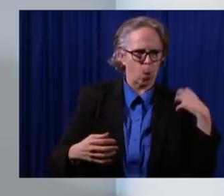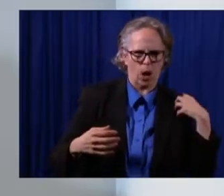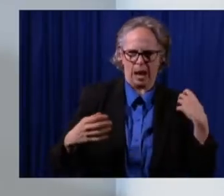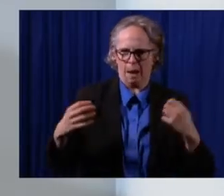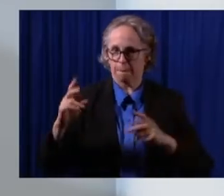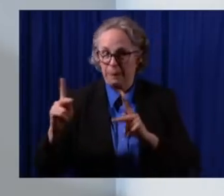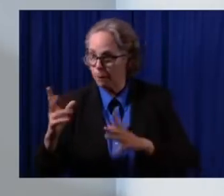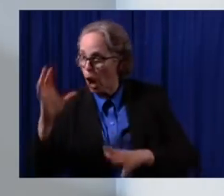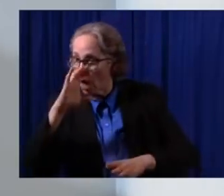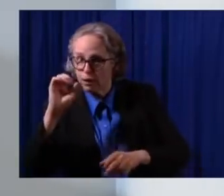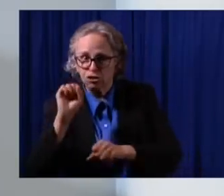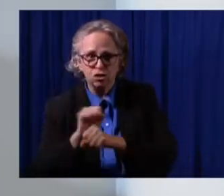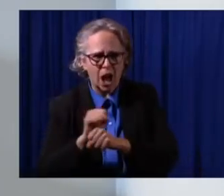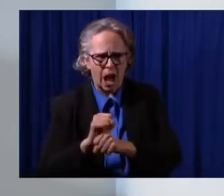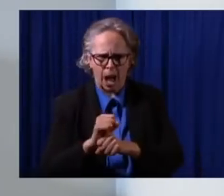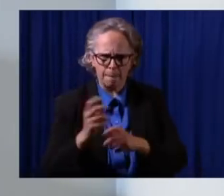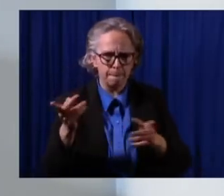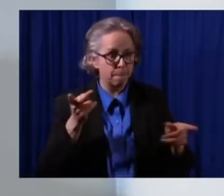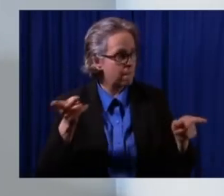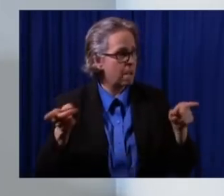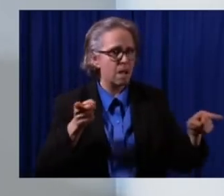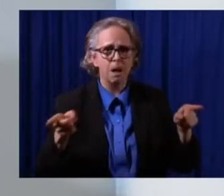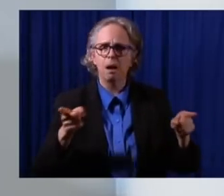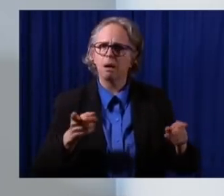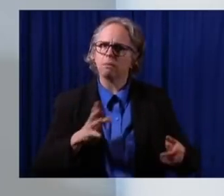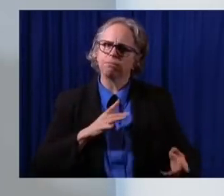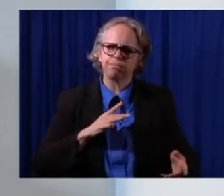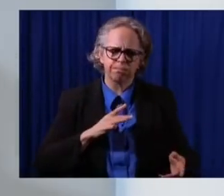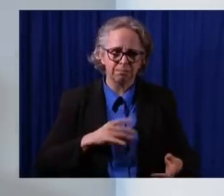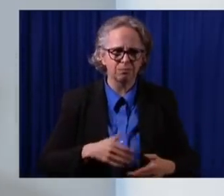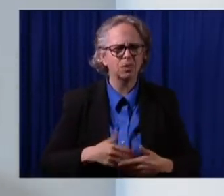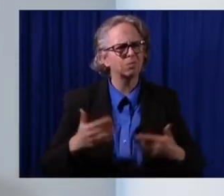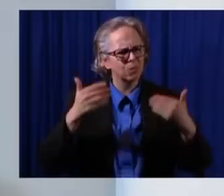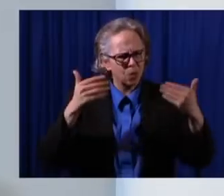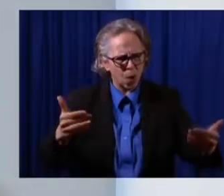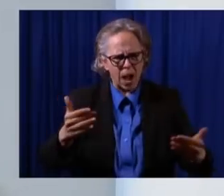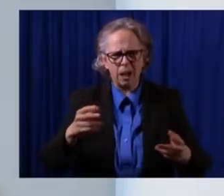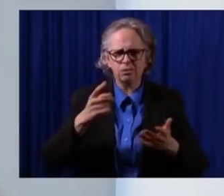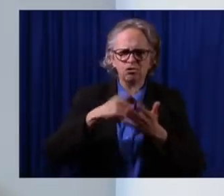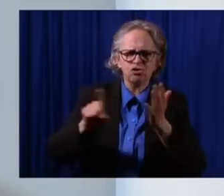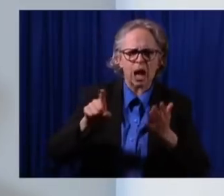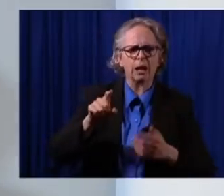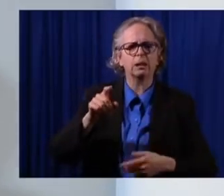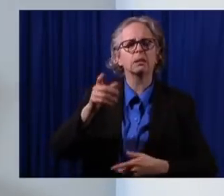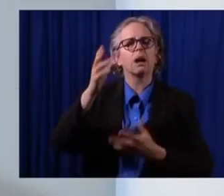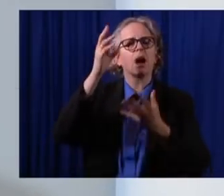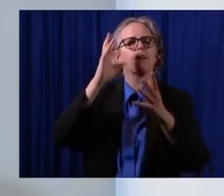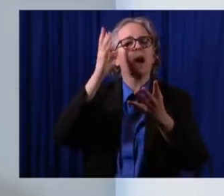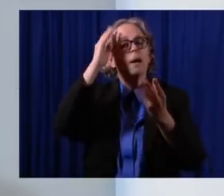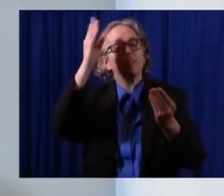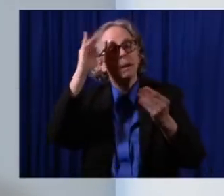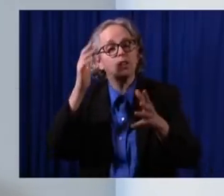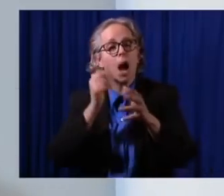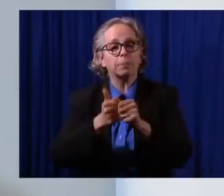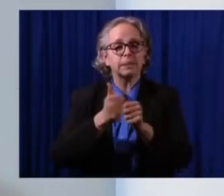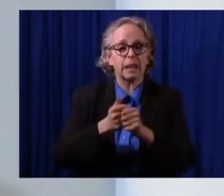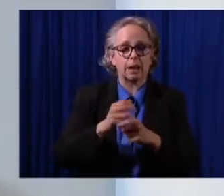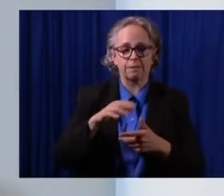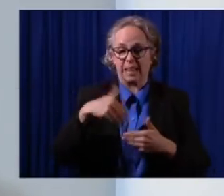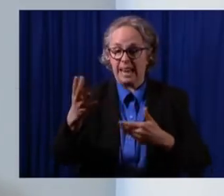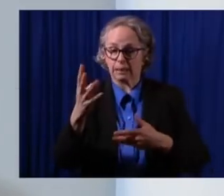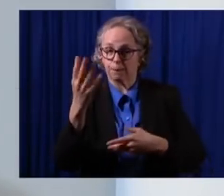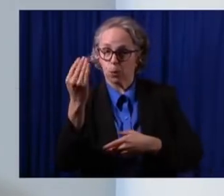The jobs will still be live at coronavirus.ohio.gov/job search for only 14 more days, but transition, go